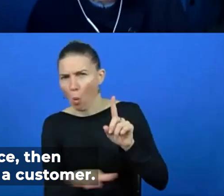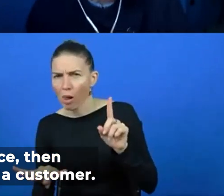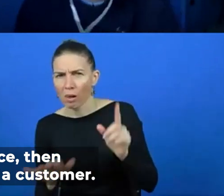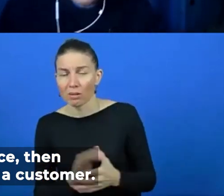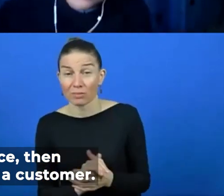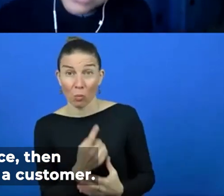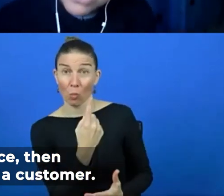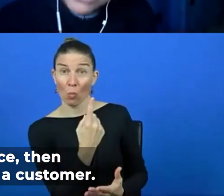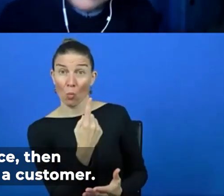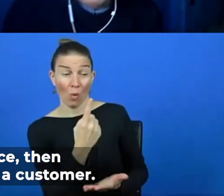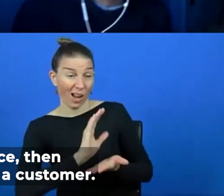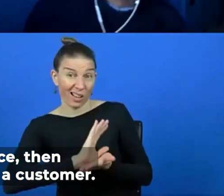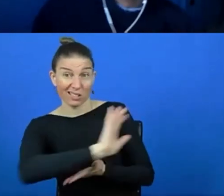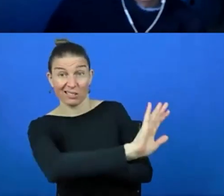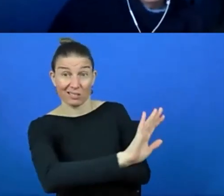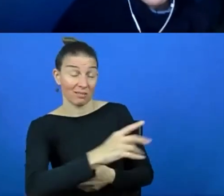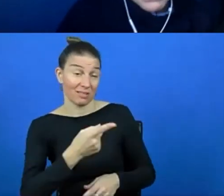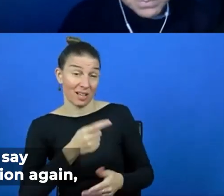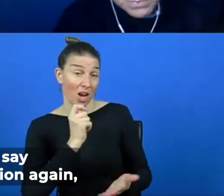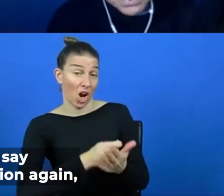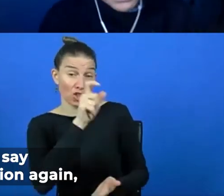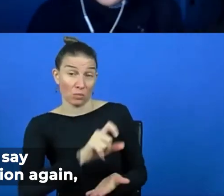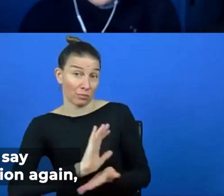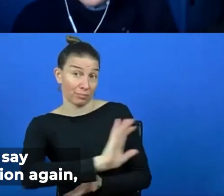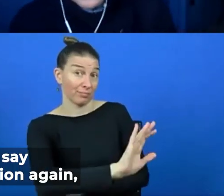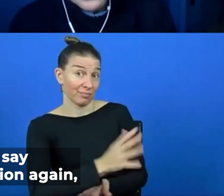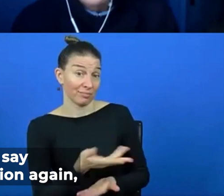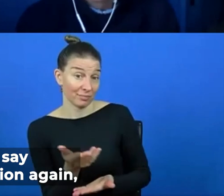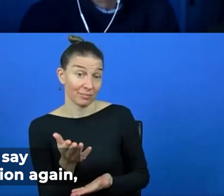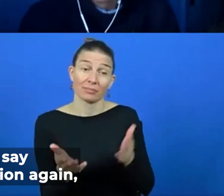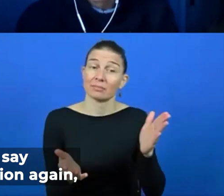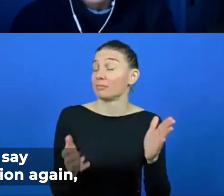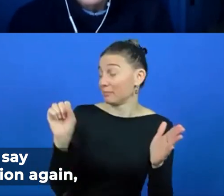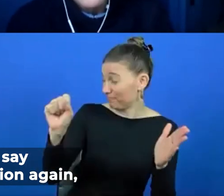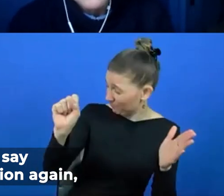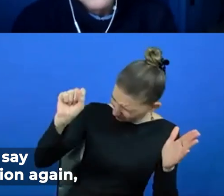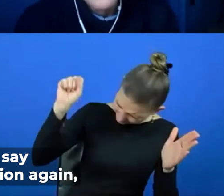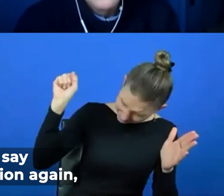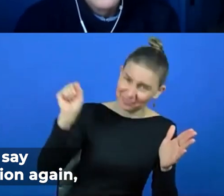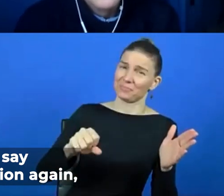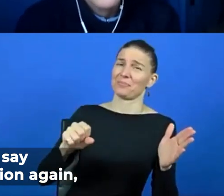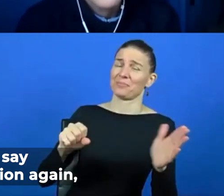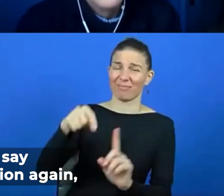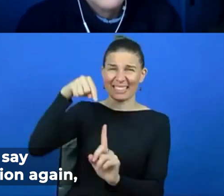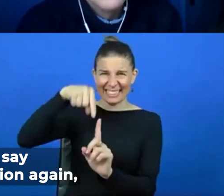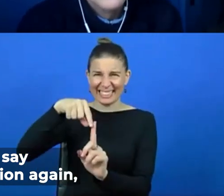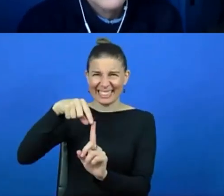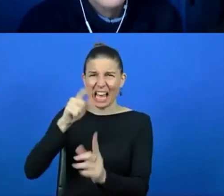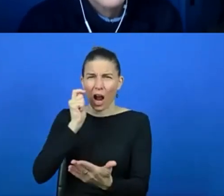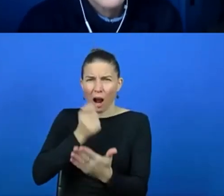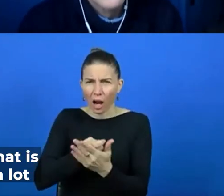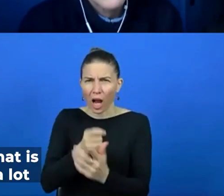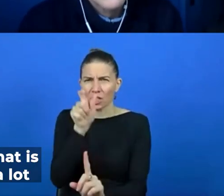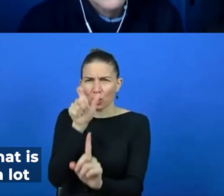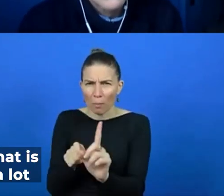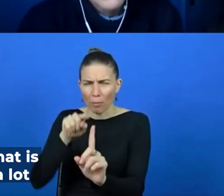voice, then you're going to exclude a customer. I would exactly look at that customer obsession again. You